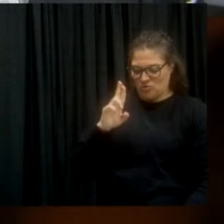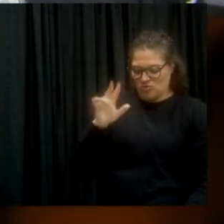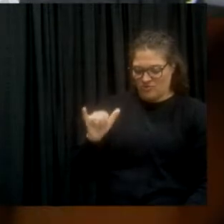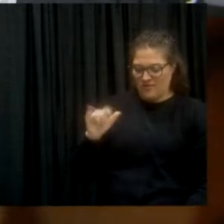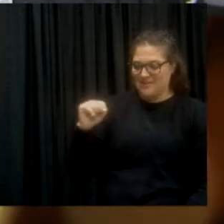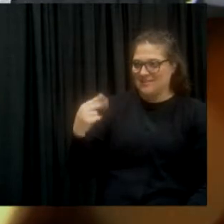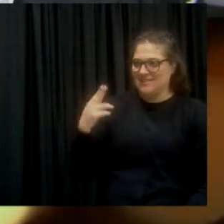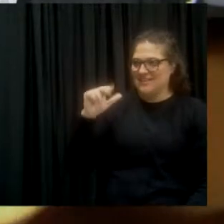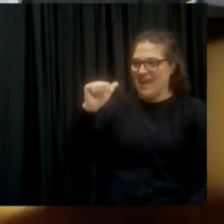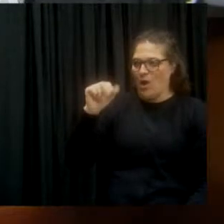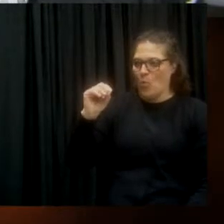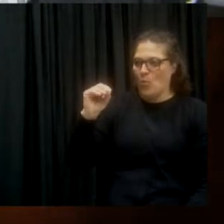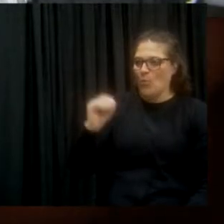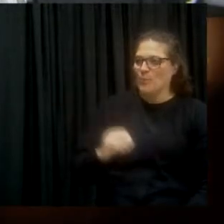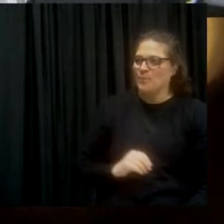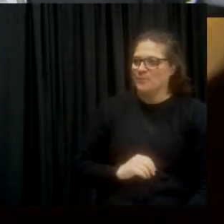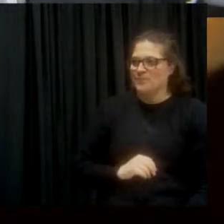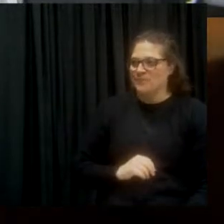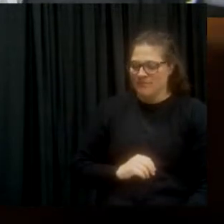Jury Tao.